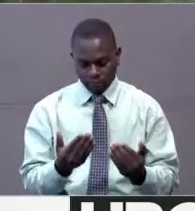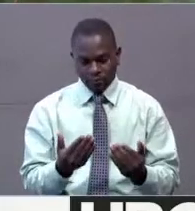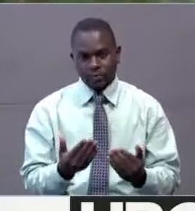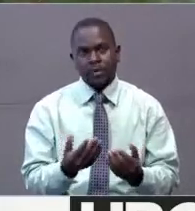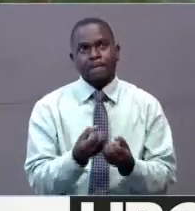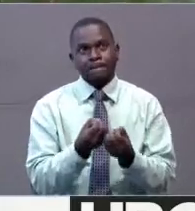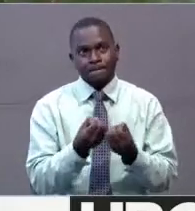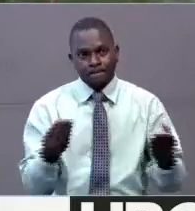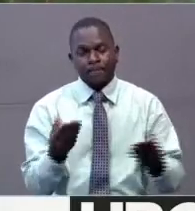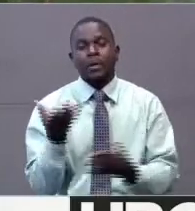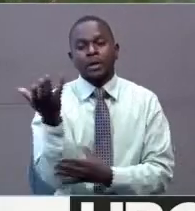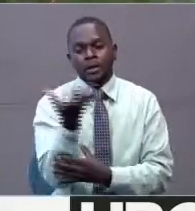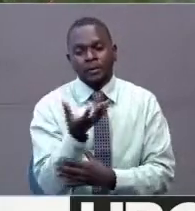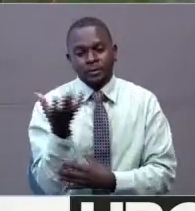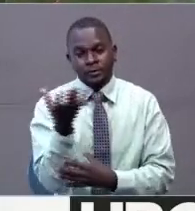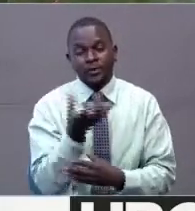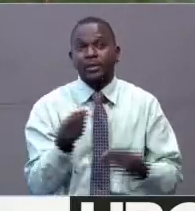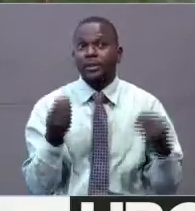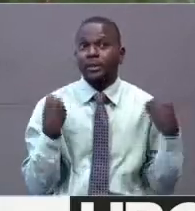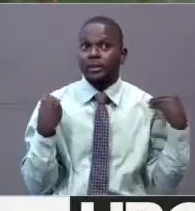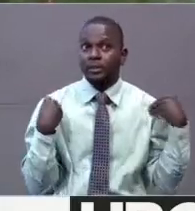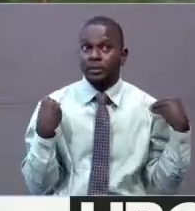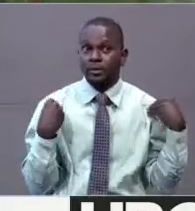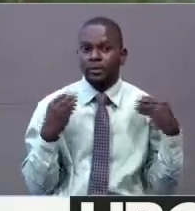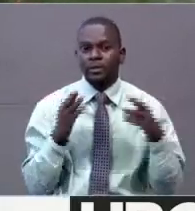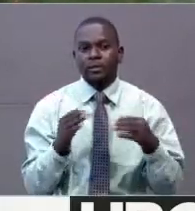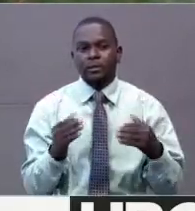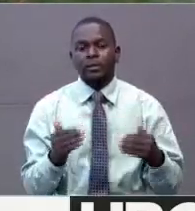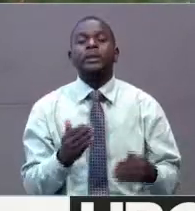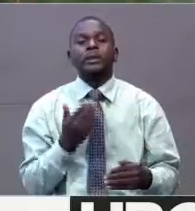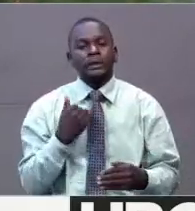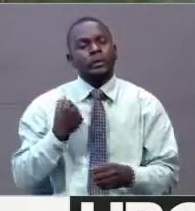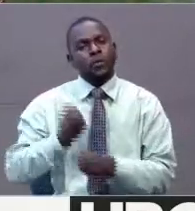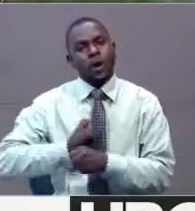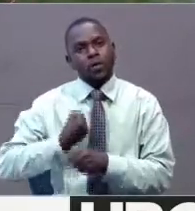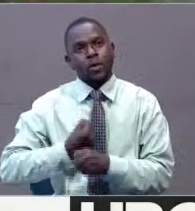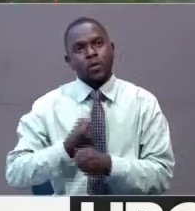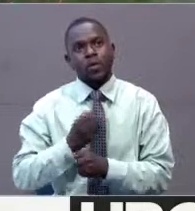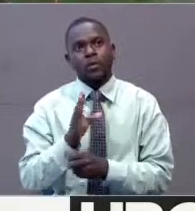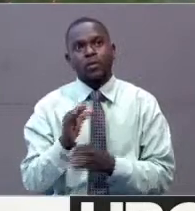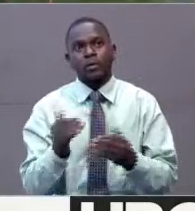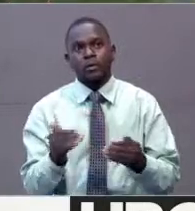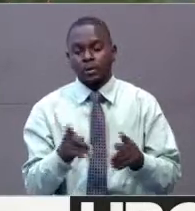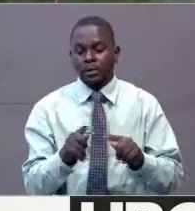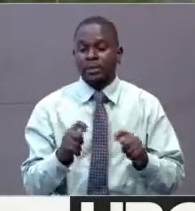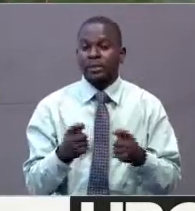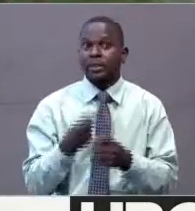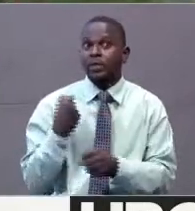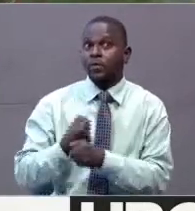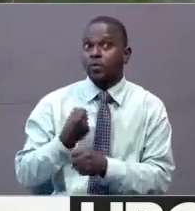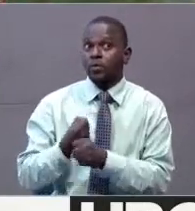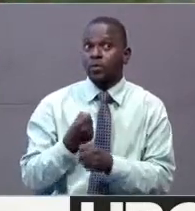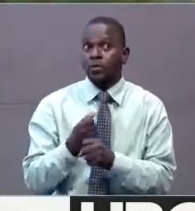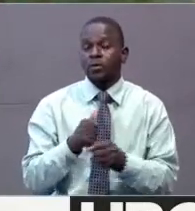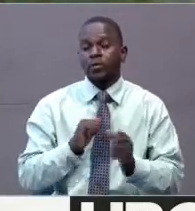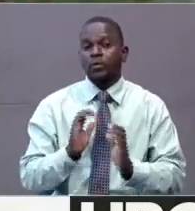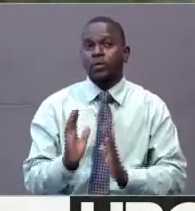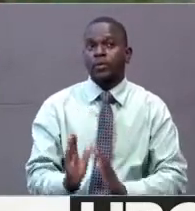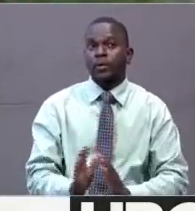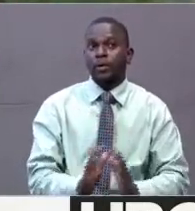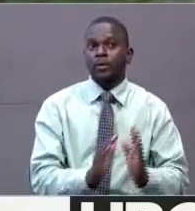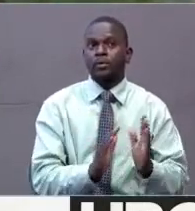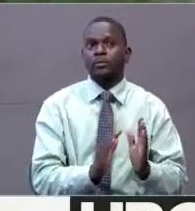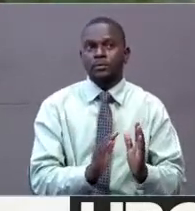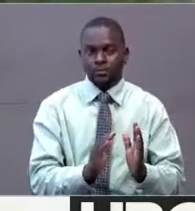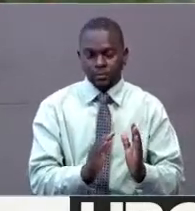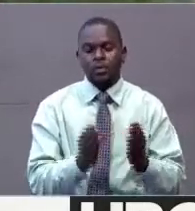mock assessment exercise. It needs a lot of work, a lot of teamwork, a lot of preparation